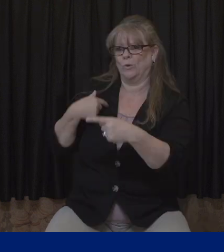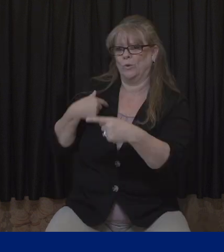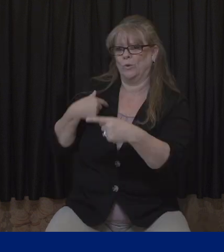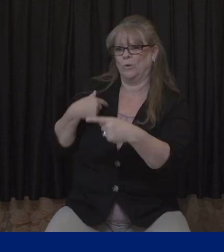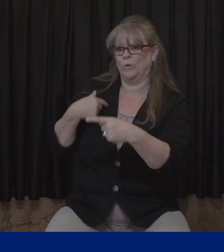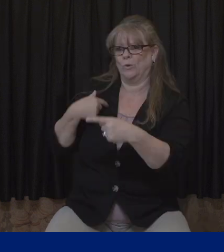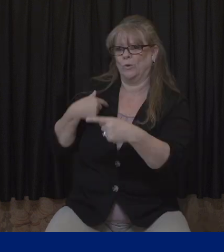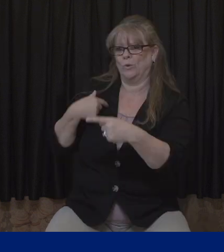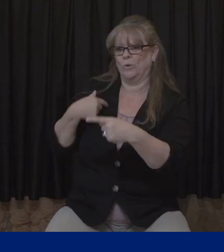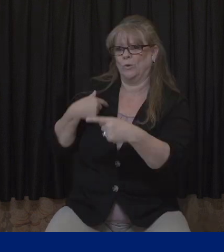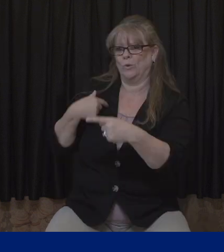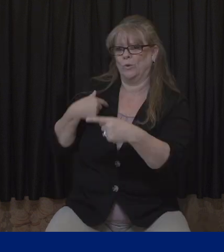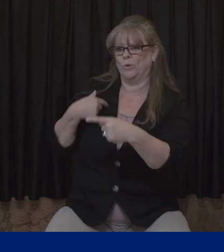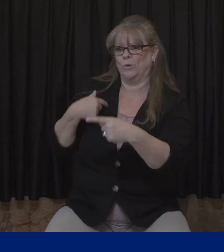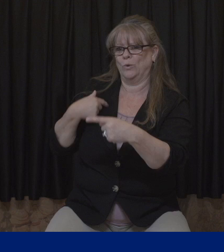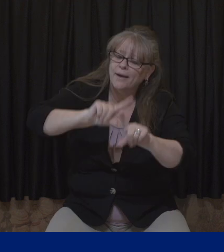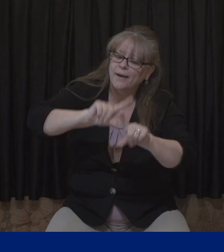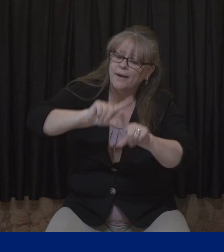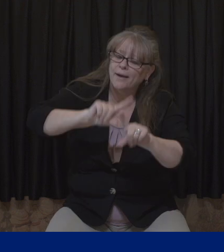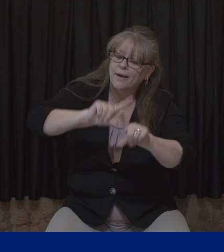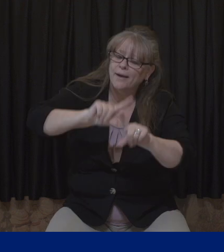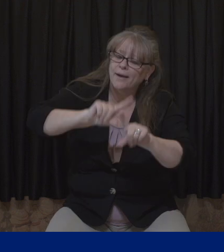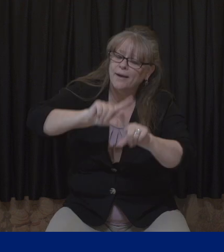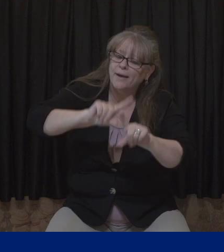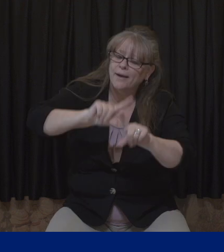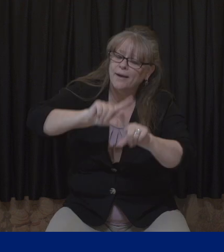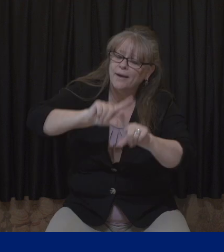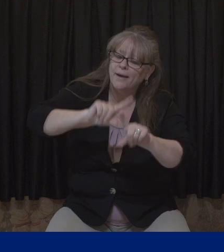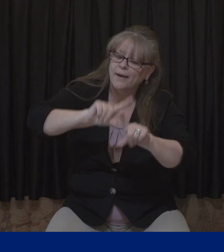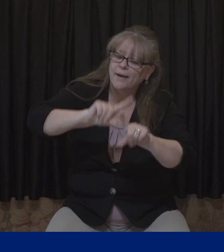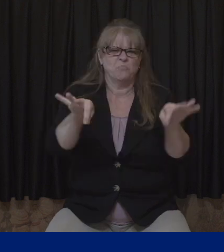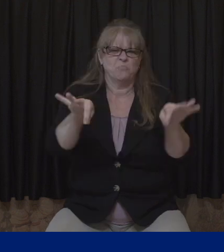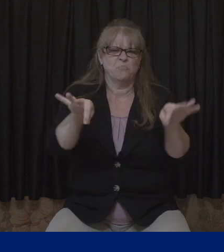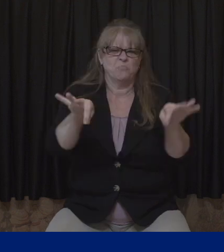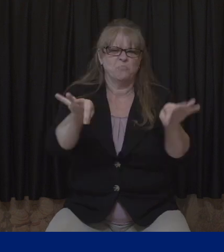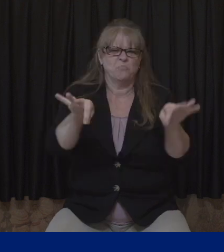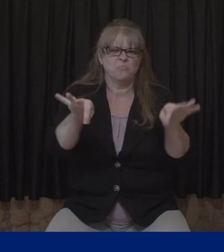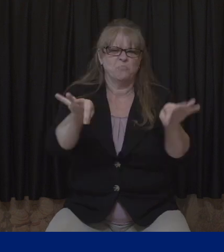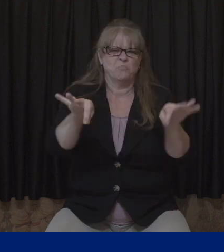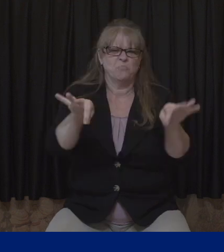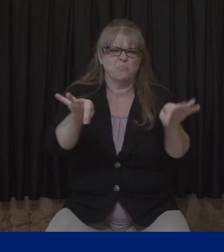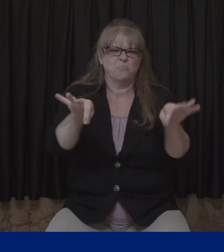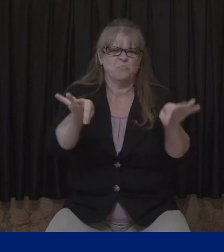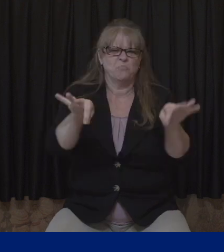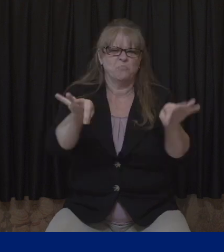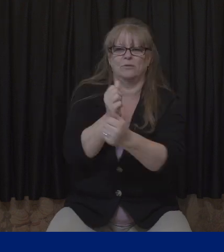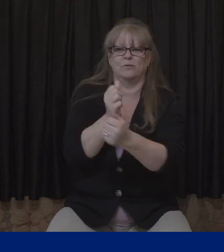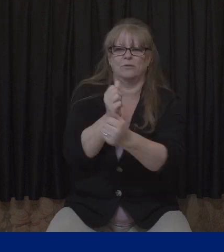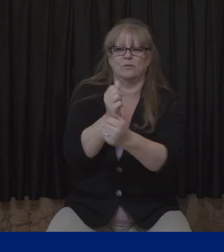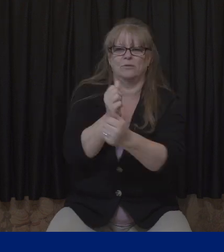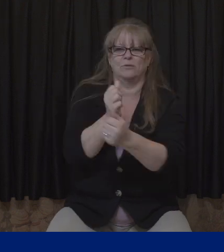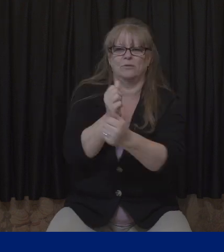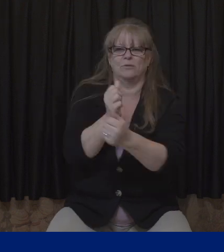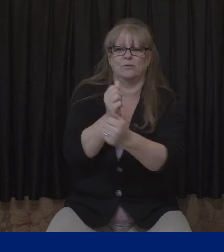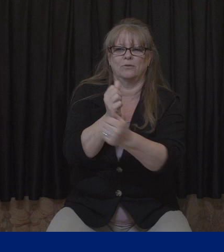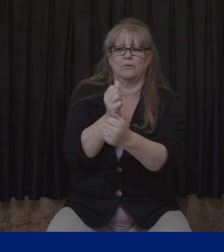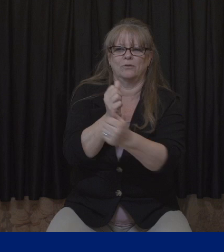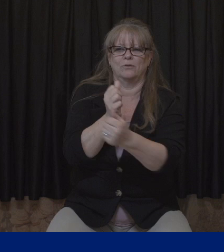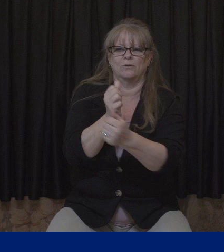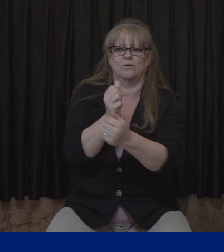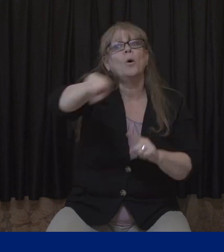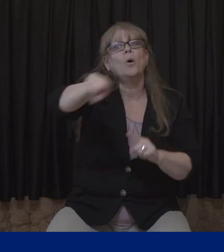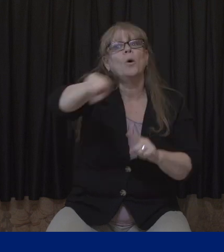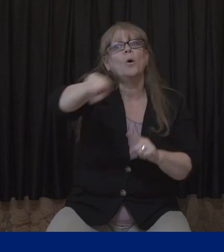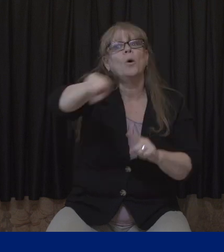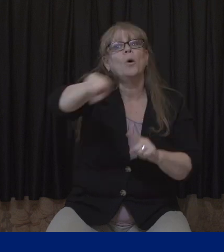love, knowing that better days will come. As your governor, I've listened to the voices in the room. I've consulted with